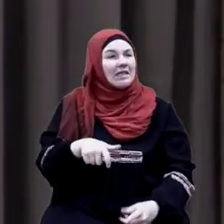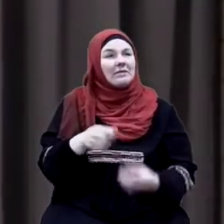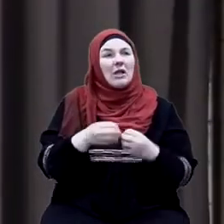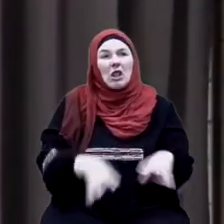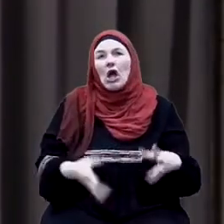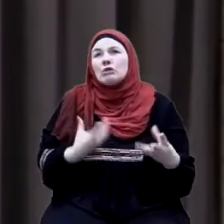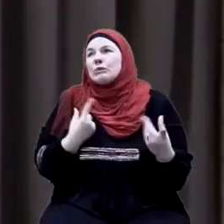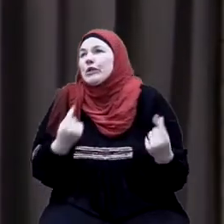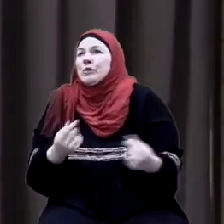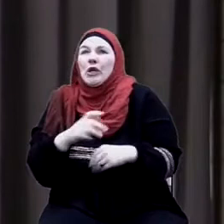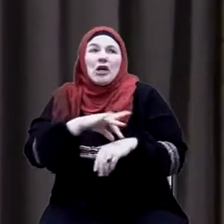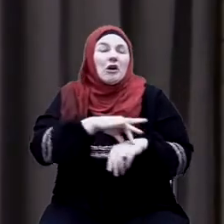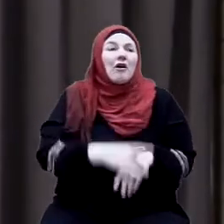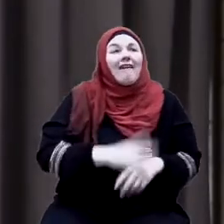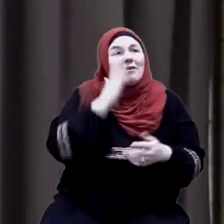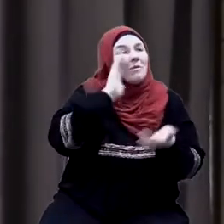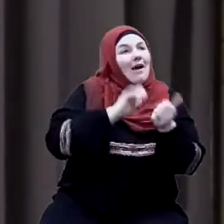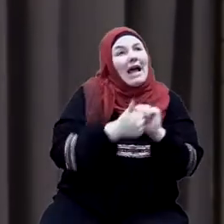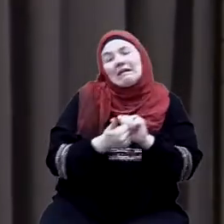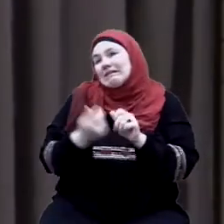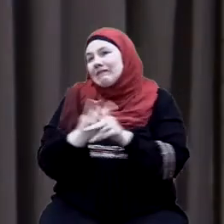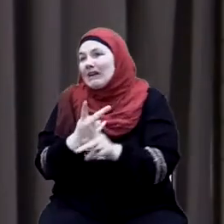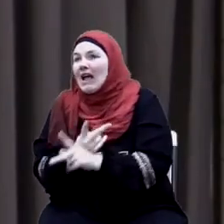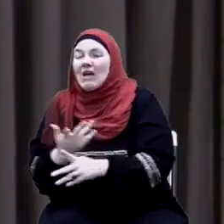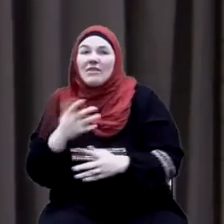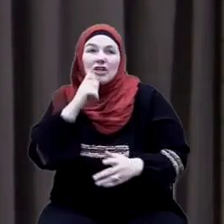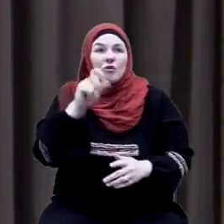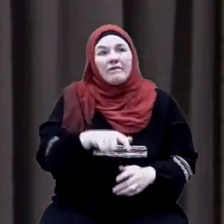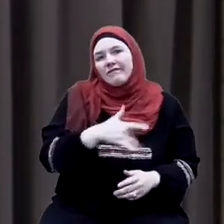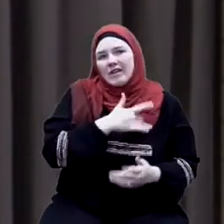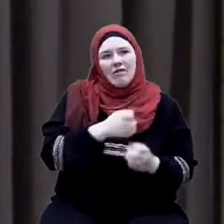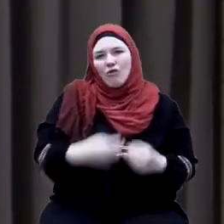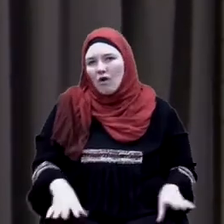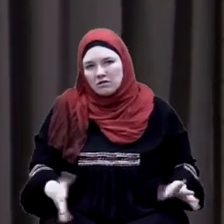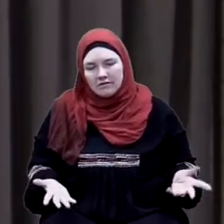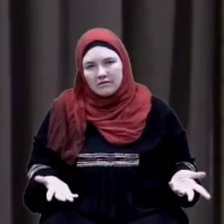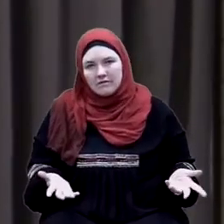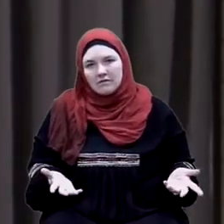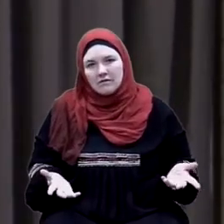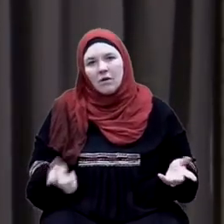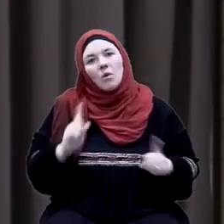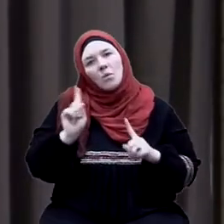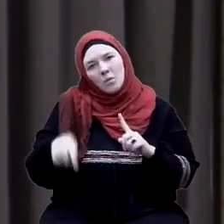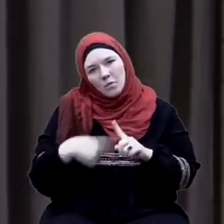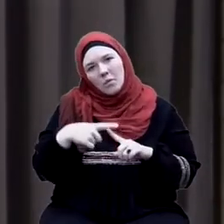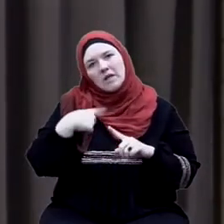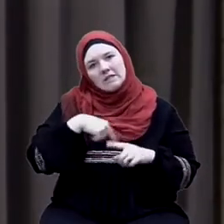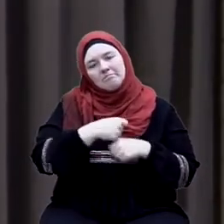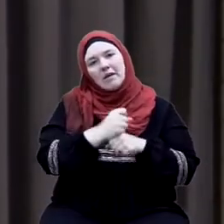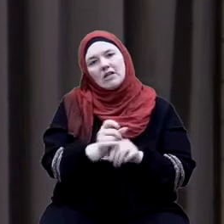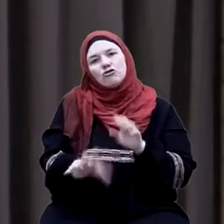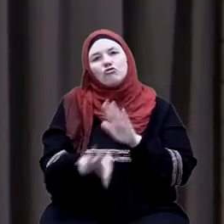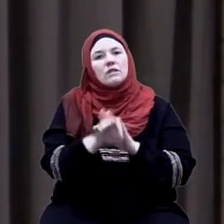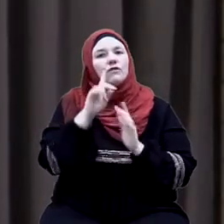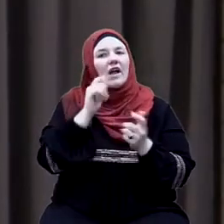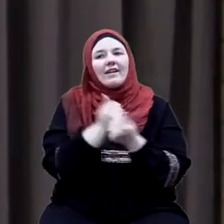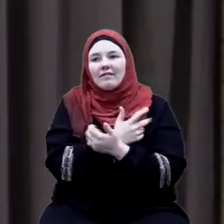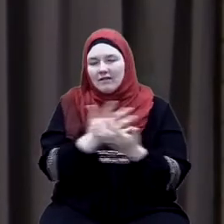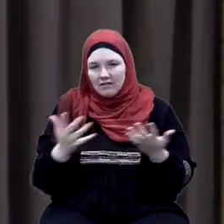lost. They need not to feel lost when it comes to making a choice for anything.